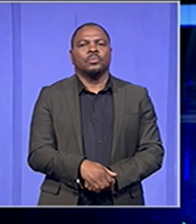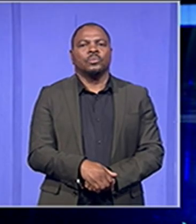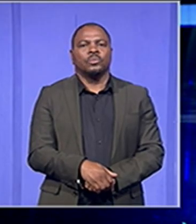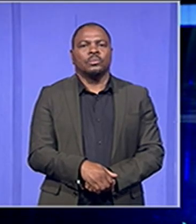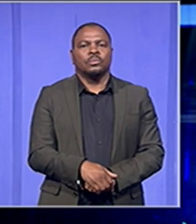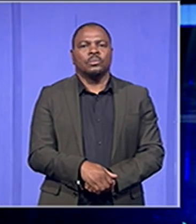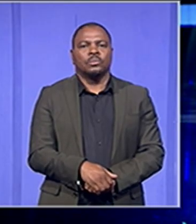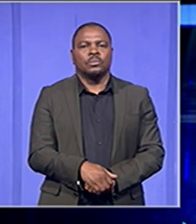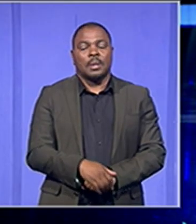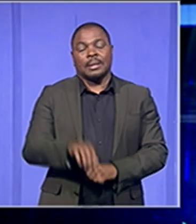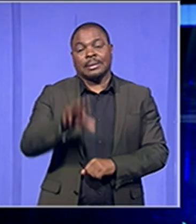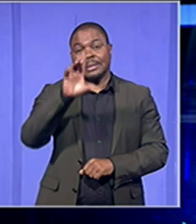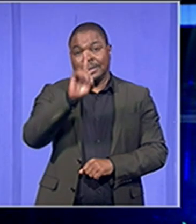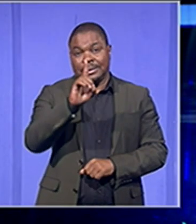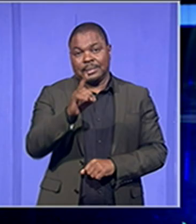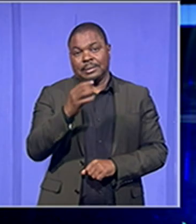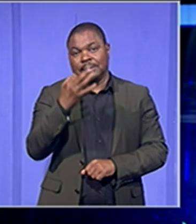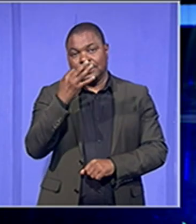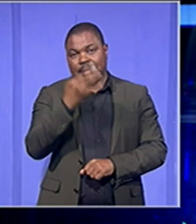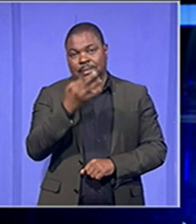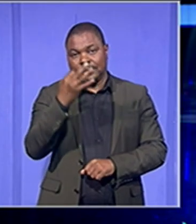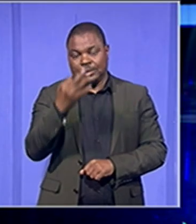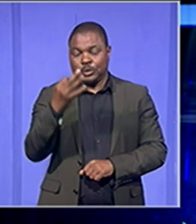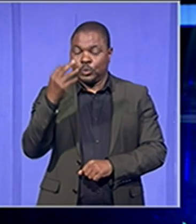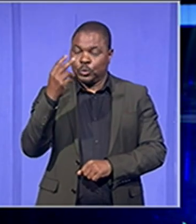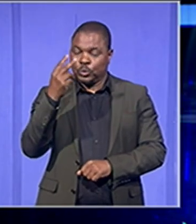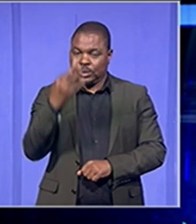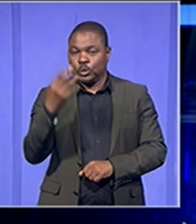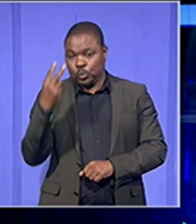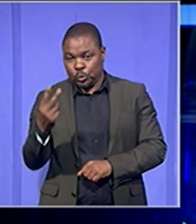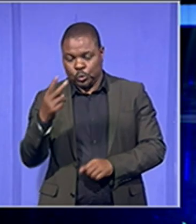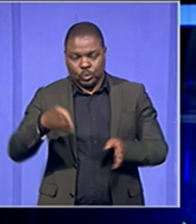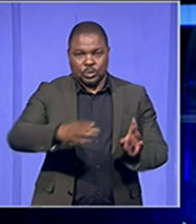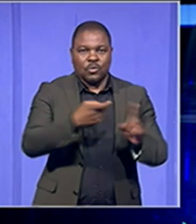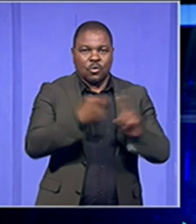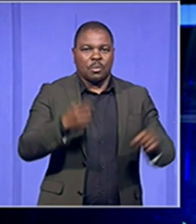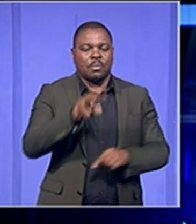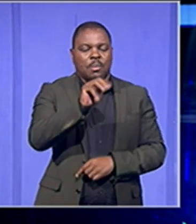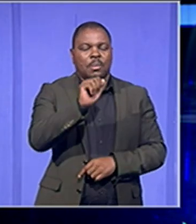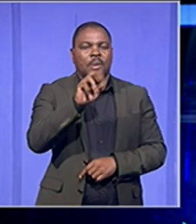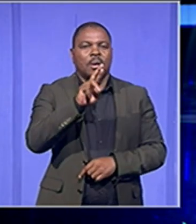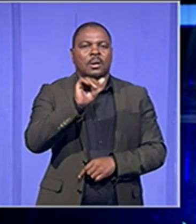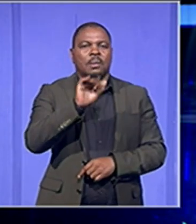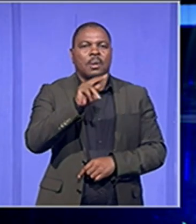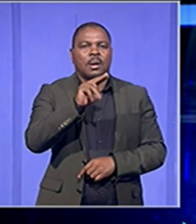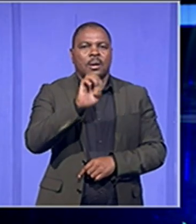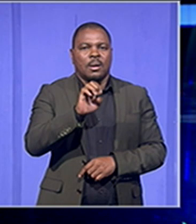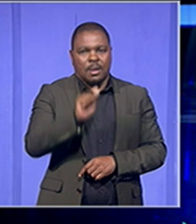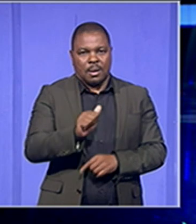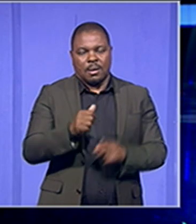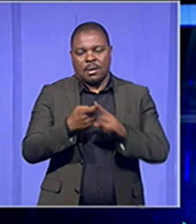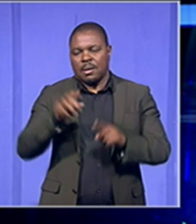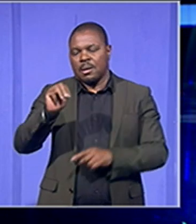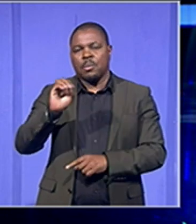Mila wa D3332 o hokahanyang motsana wa Kgamaribana le e meng ya Moleki provinseng ya